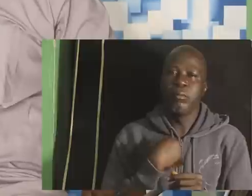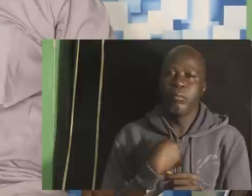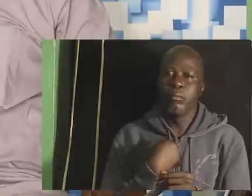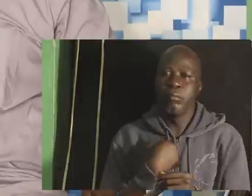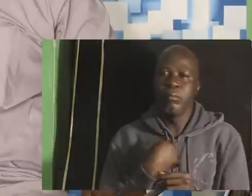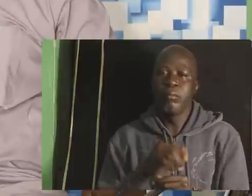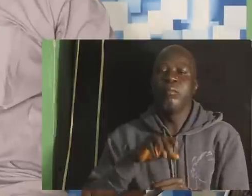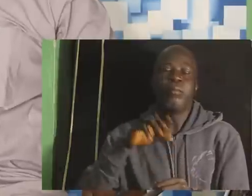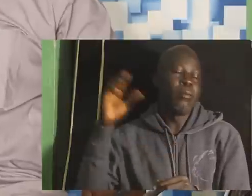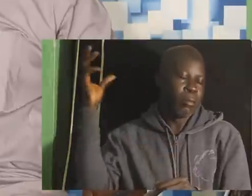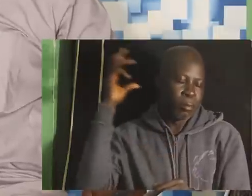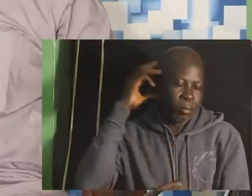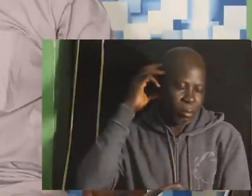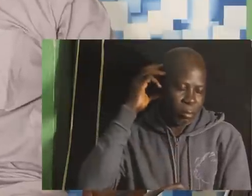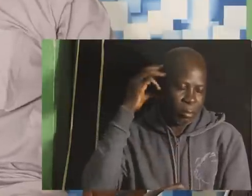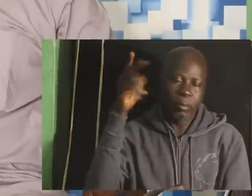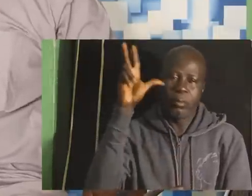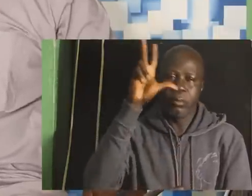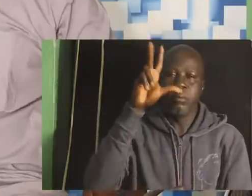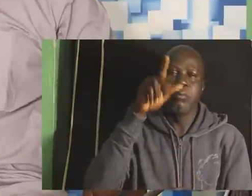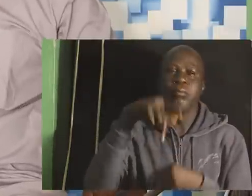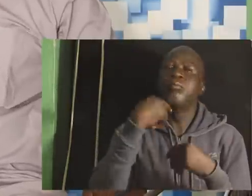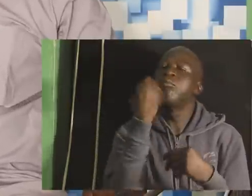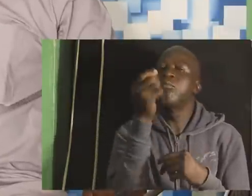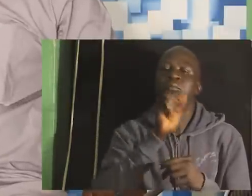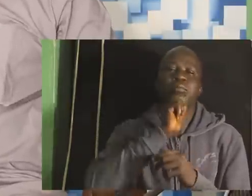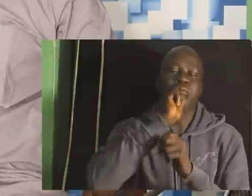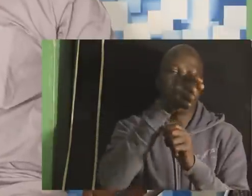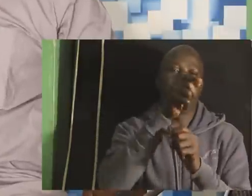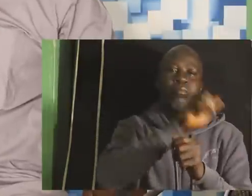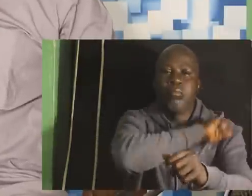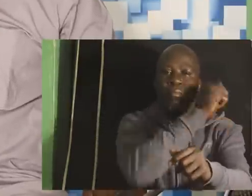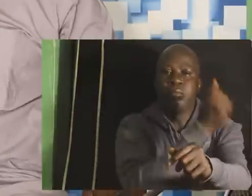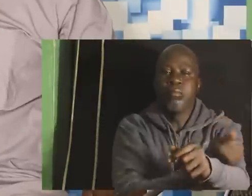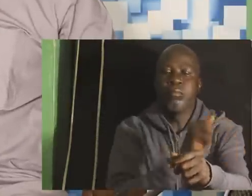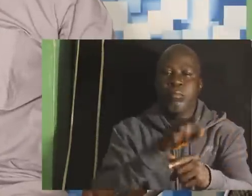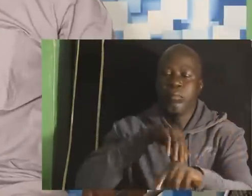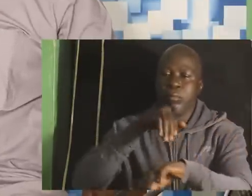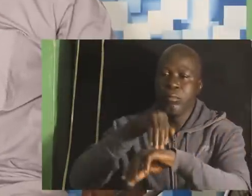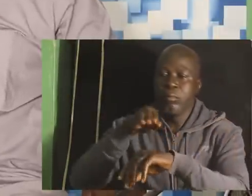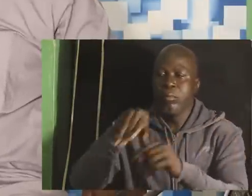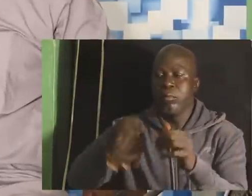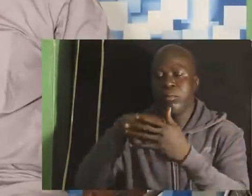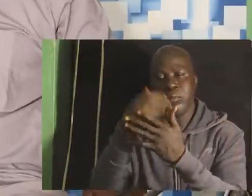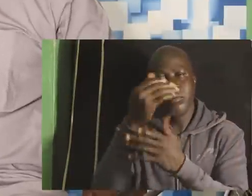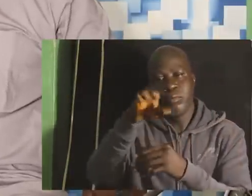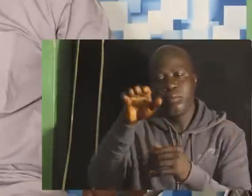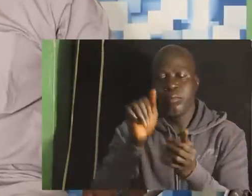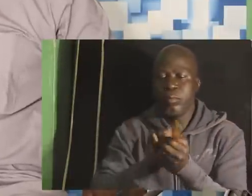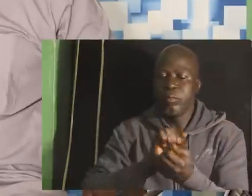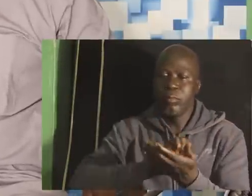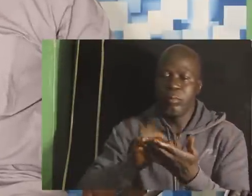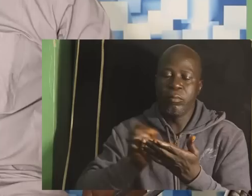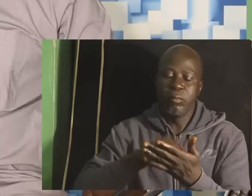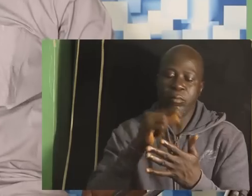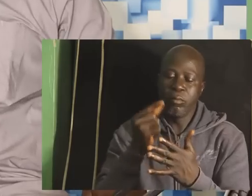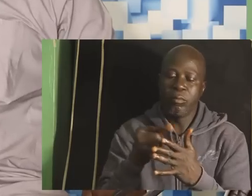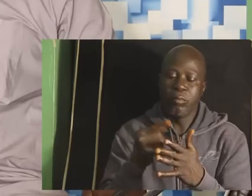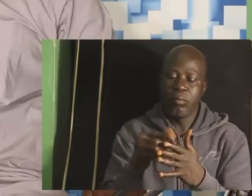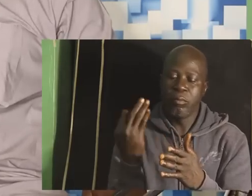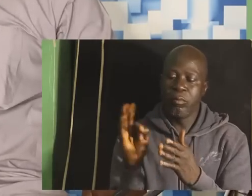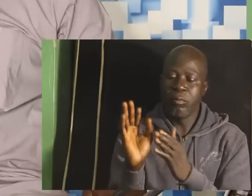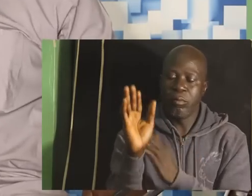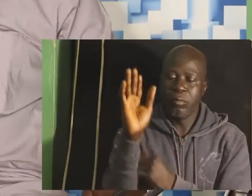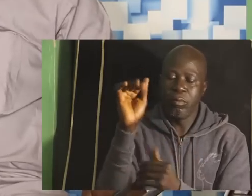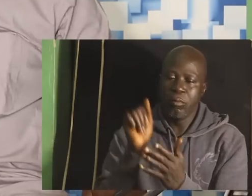ba se meta ti mo ran jade yeah the three authority that I sent for akonu ro lohun pe it is written the word of god ni